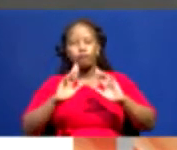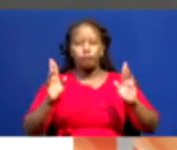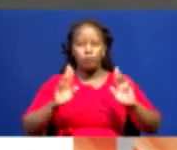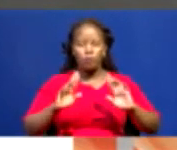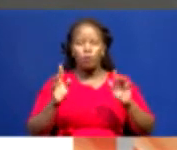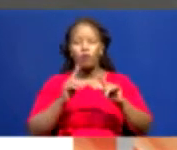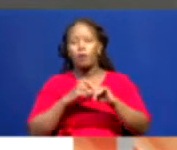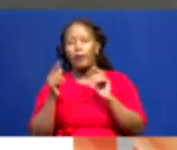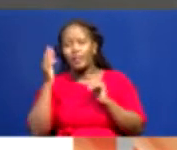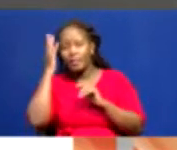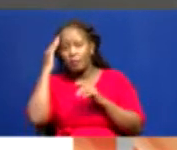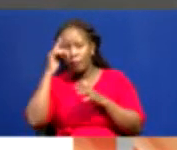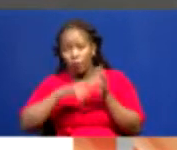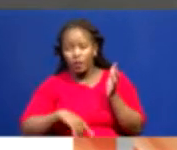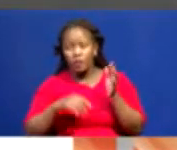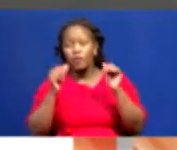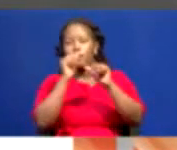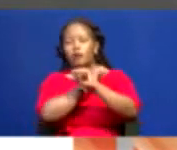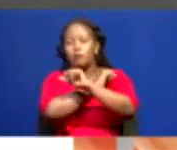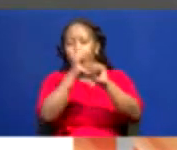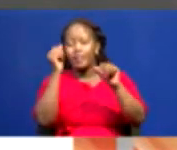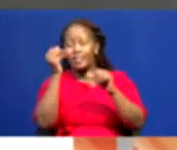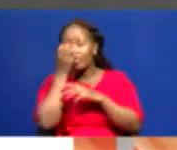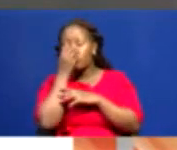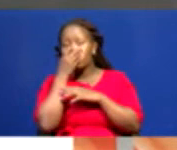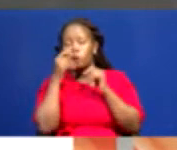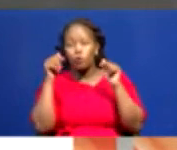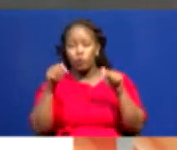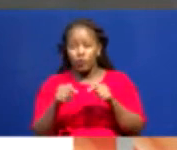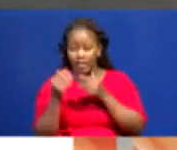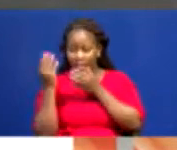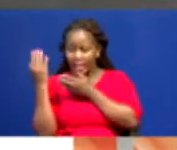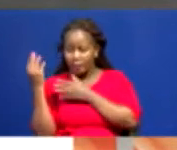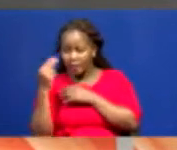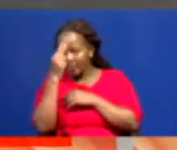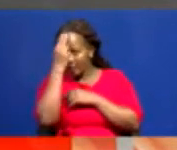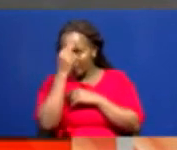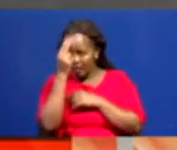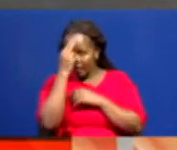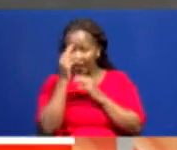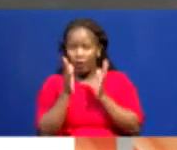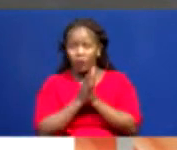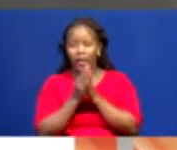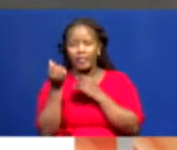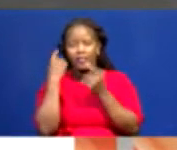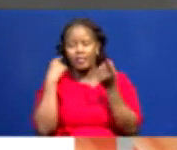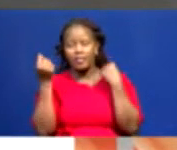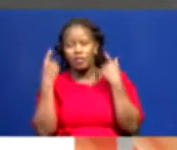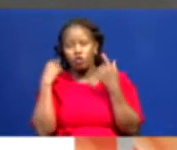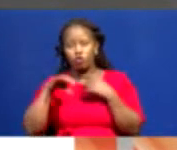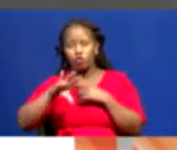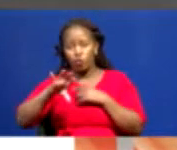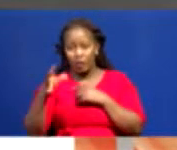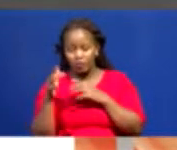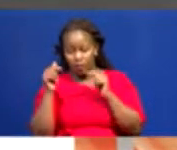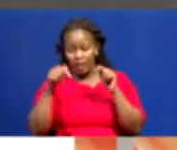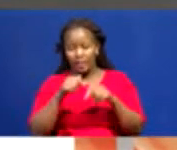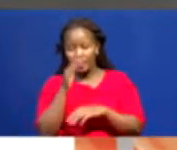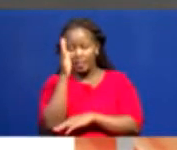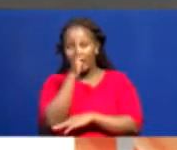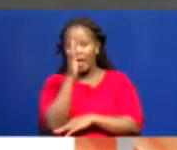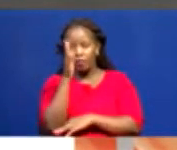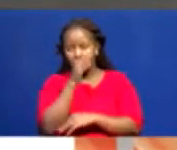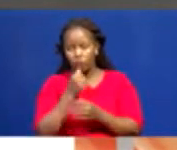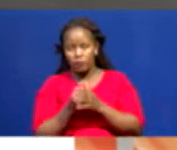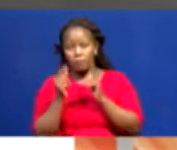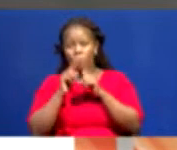the president, William Ruto, is expected in Narok and Kericho counties this afternoon.